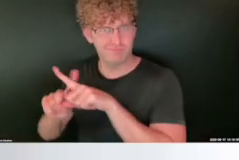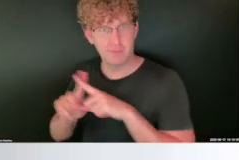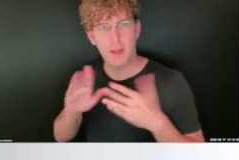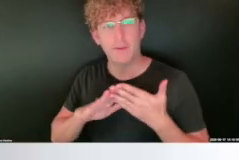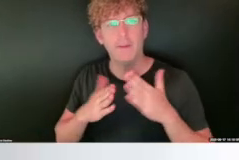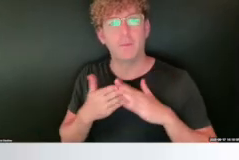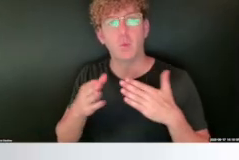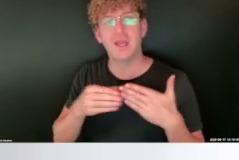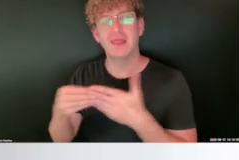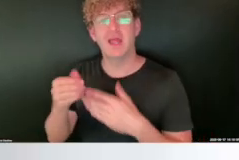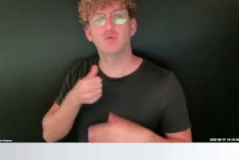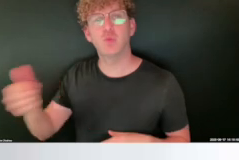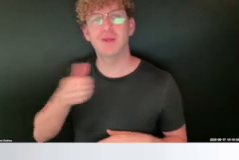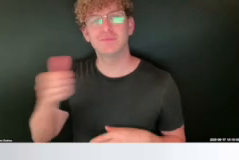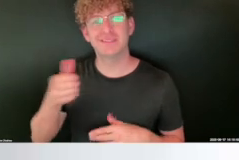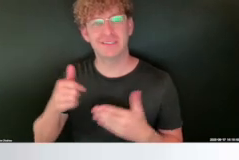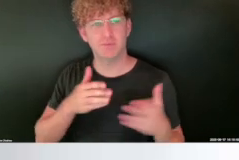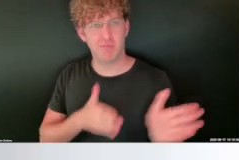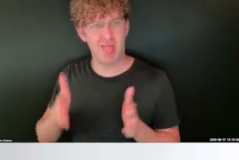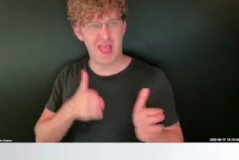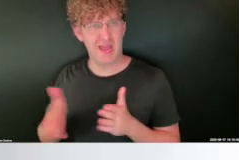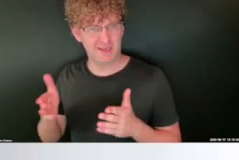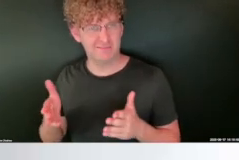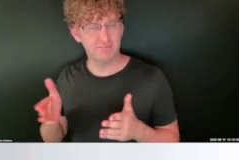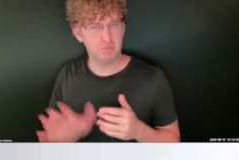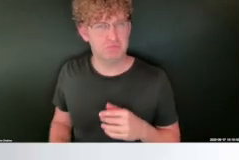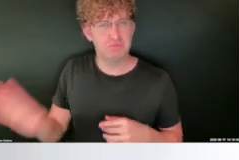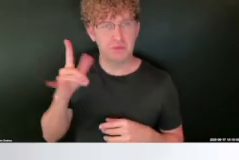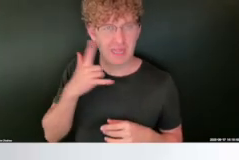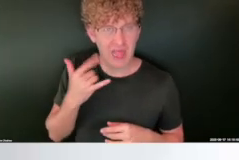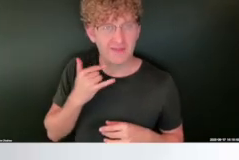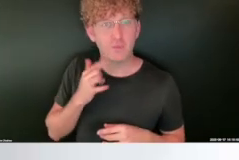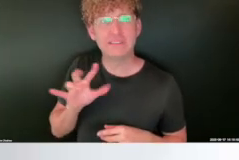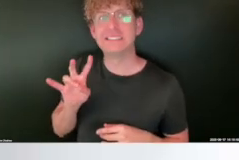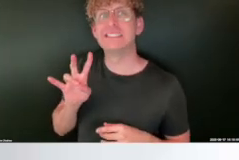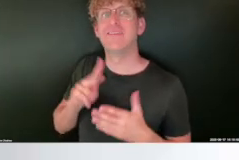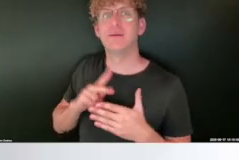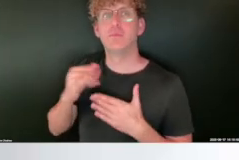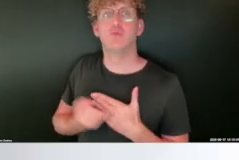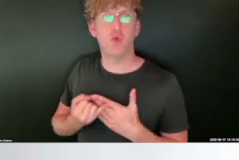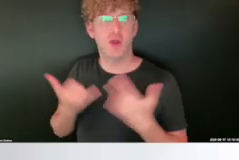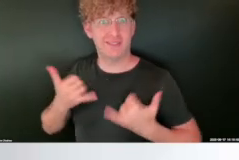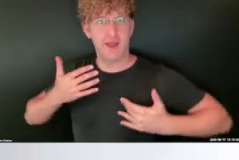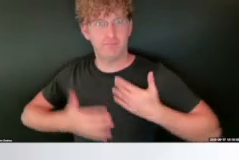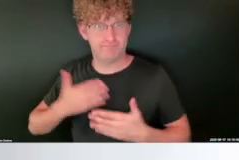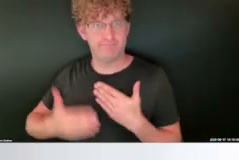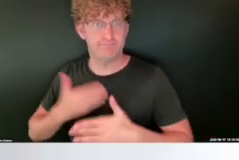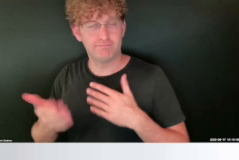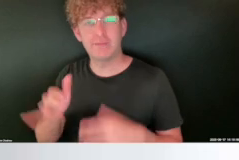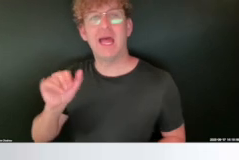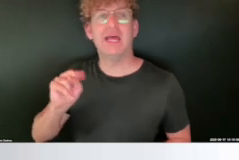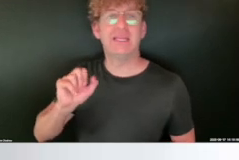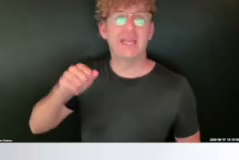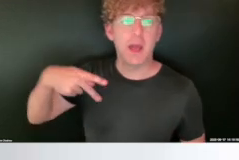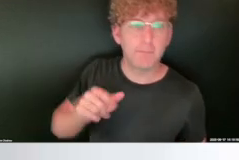projects currently underway focus on areas like Needles, Napa, Sacramento, the San Joaquin Valley, Alameda, and